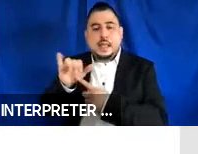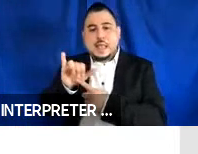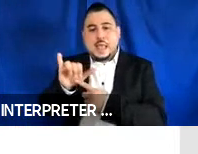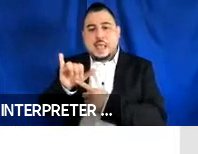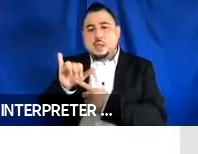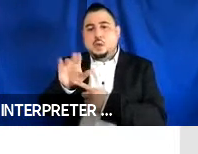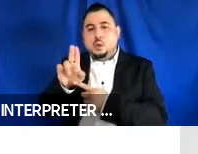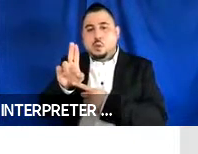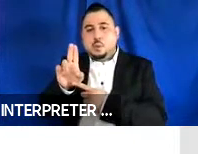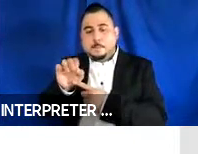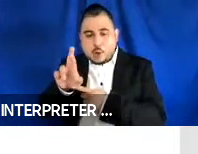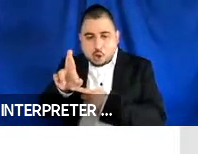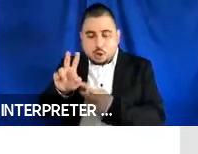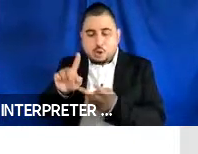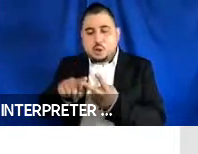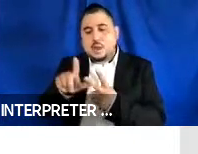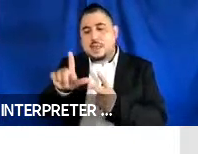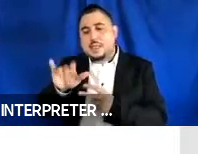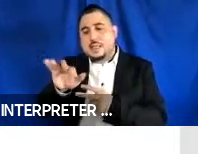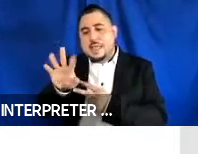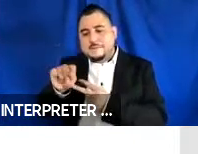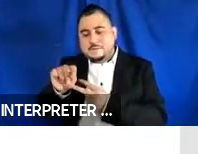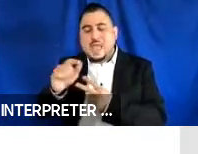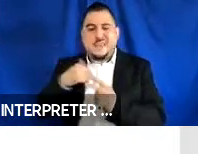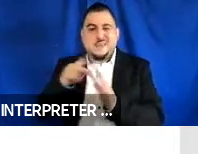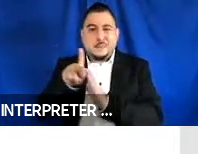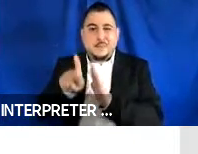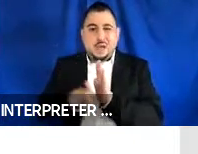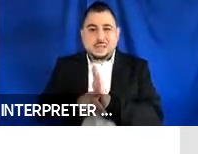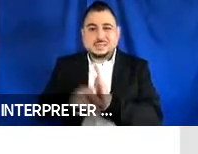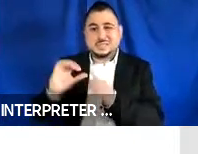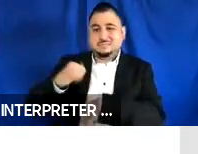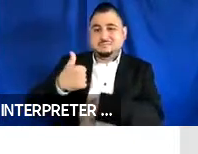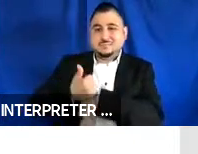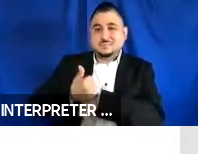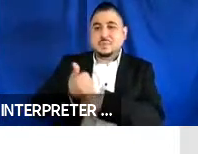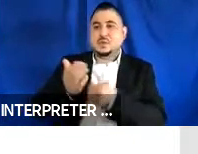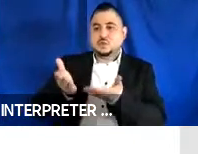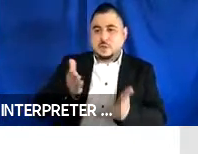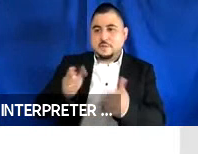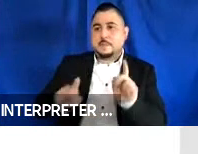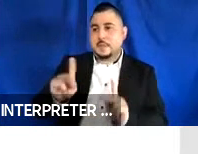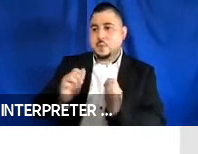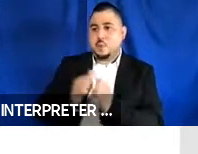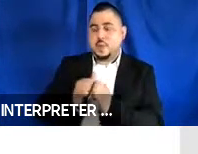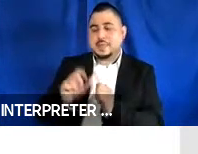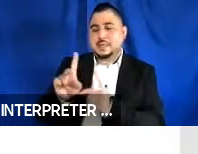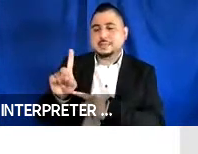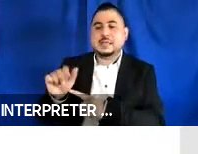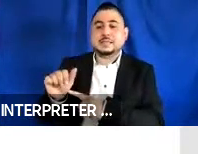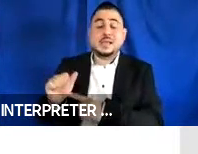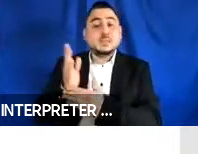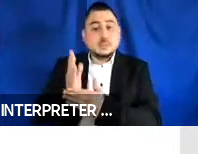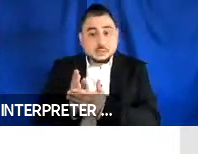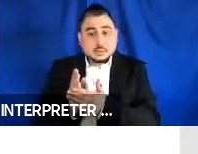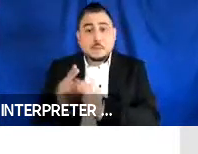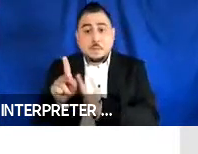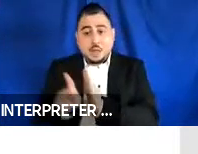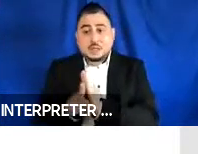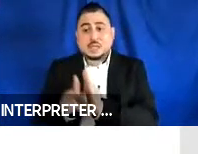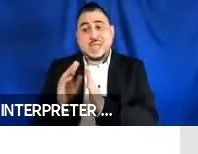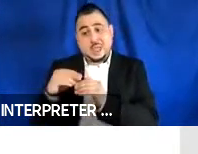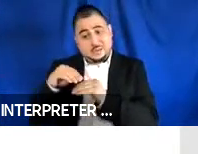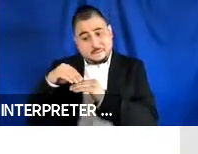have policies for serving people with different disabilities, and we may expect that some of these policies could inform the